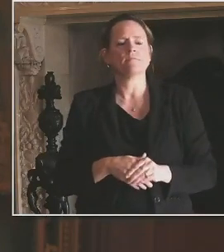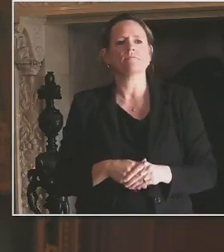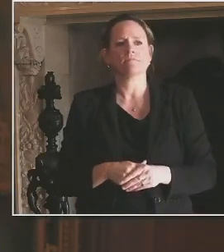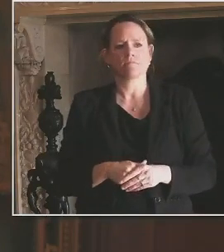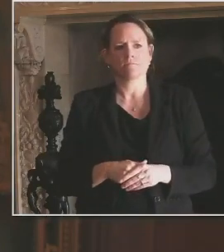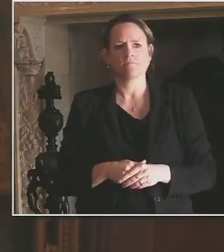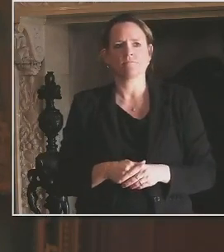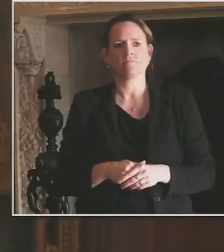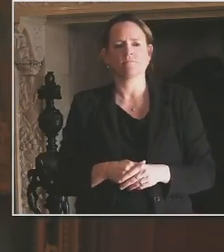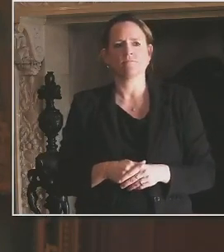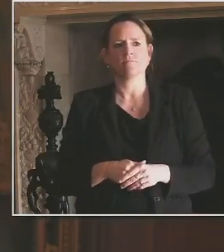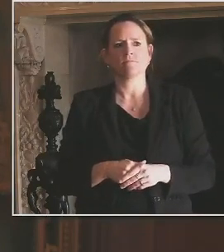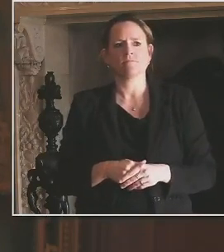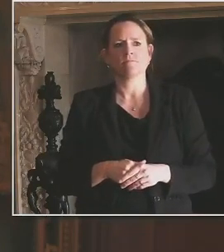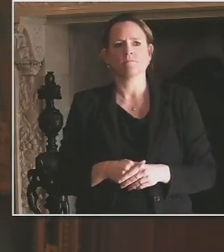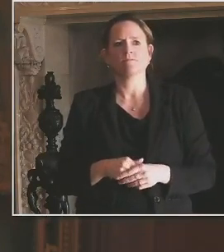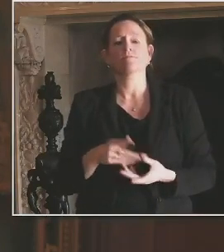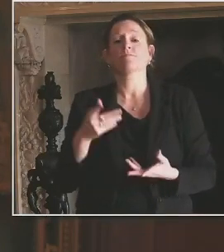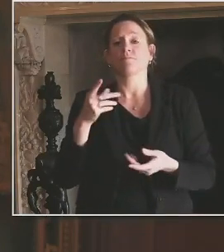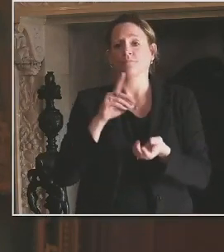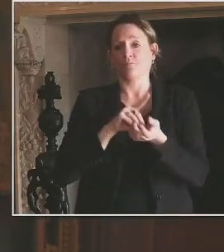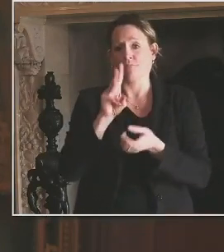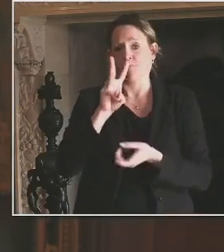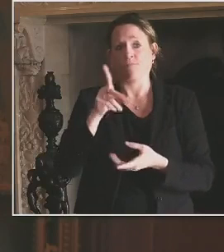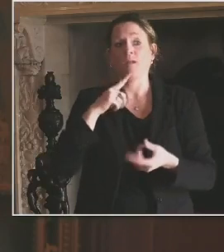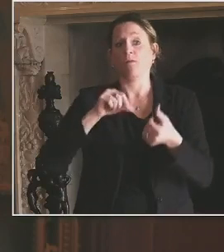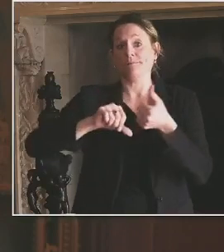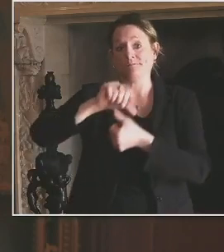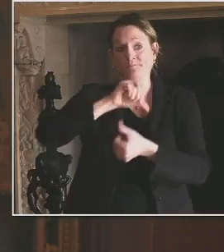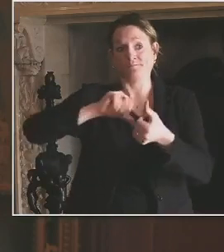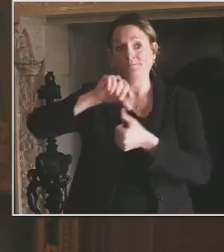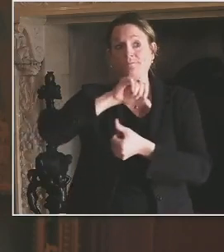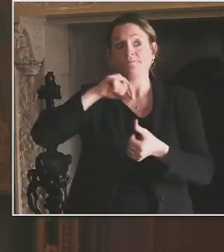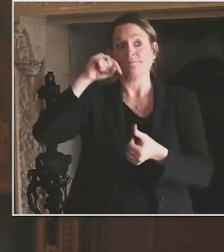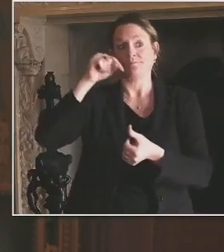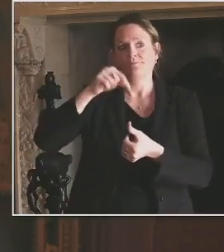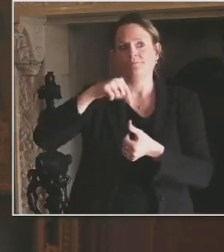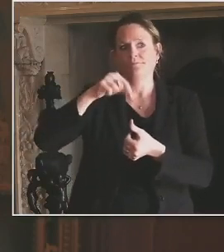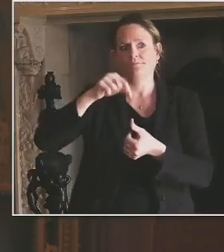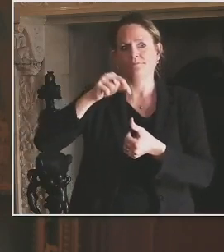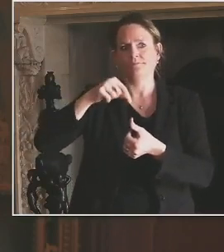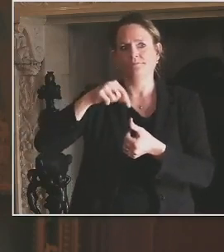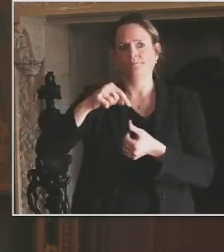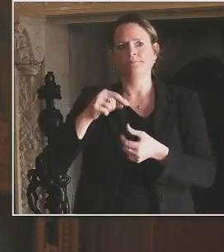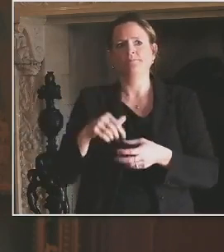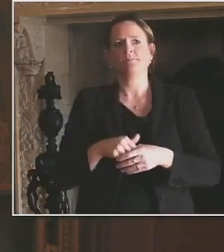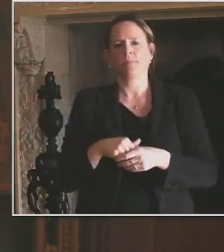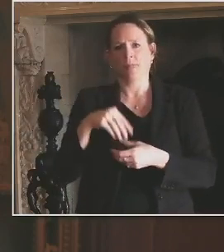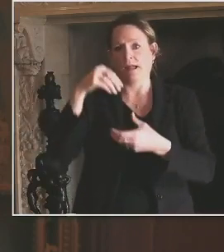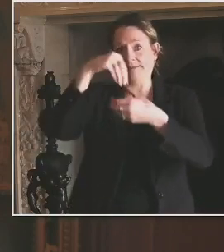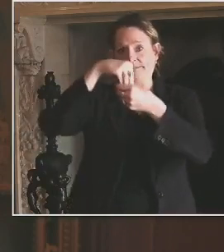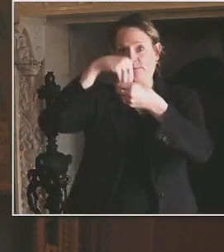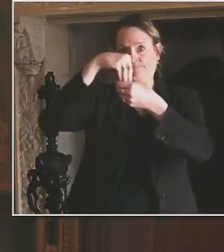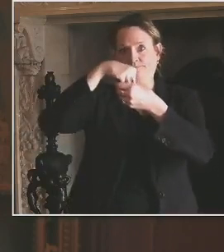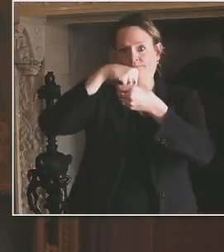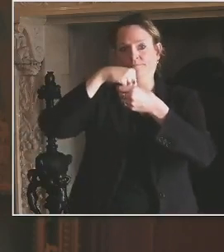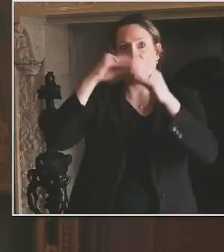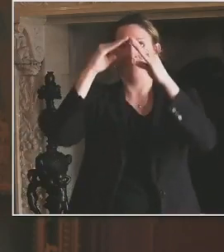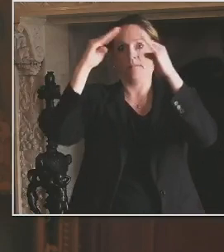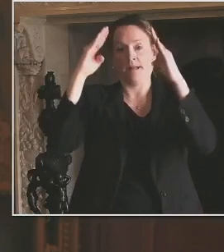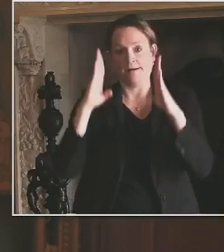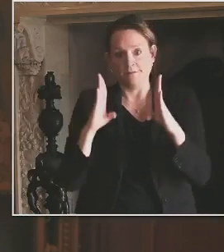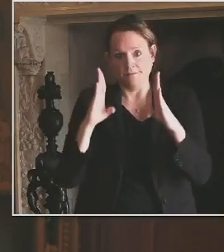particularly close contact, particularly indoors, and disease transmission just gets stronger and stronger. You know, we